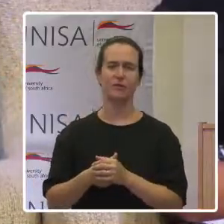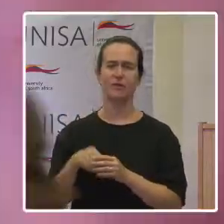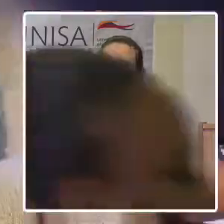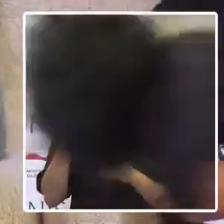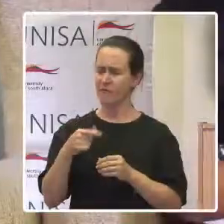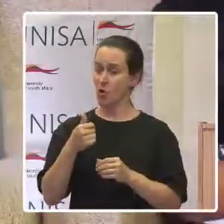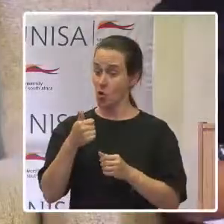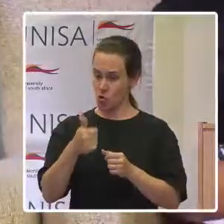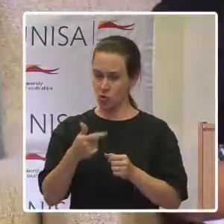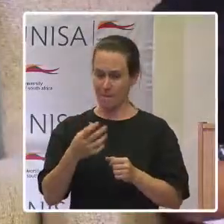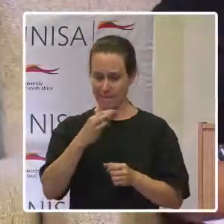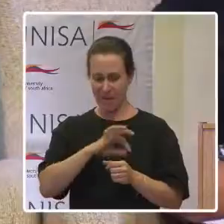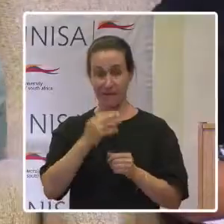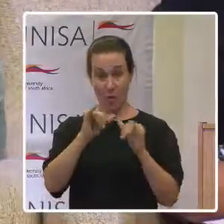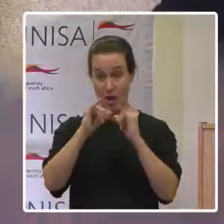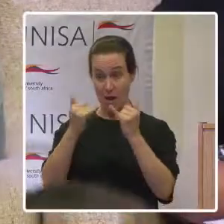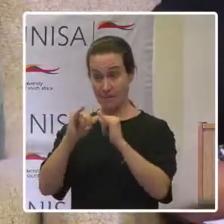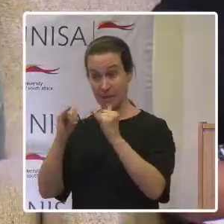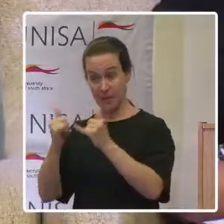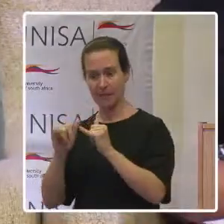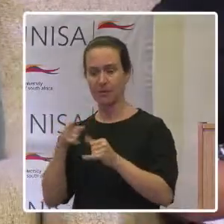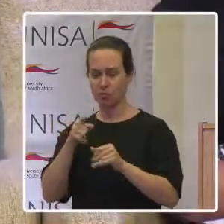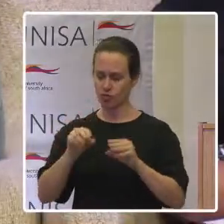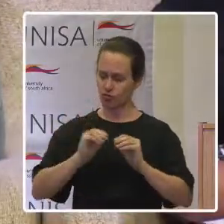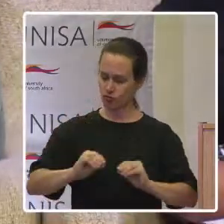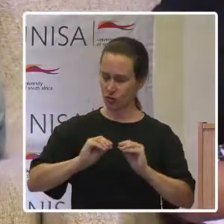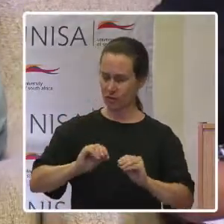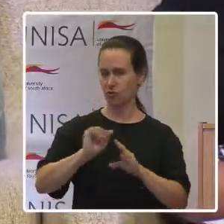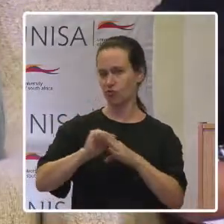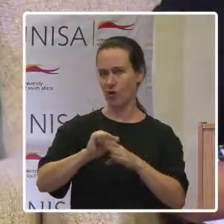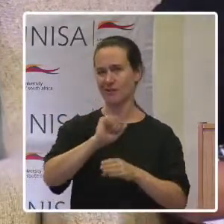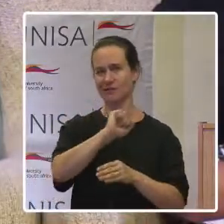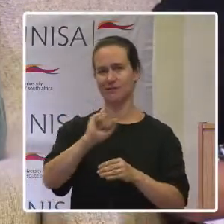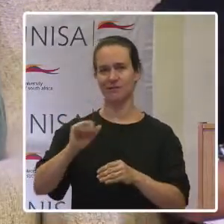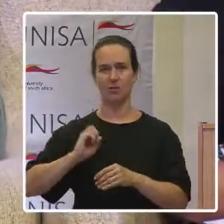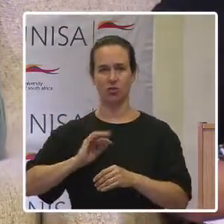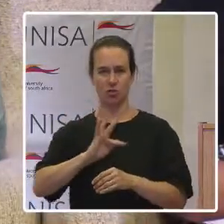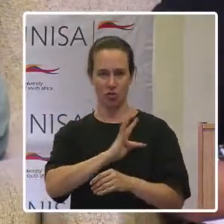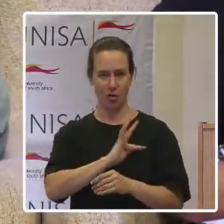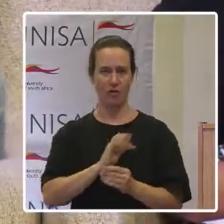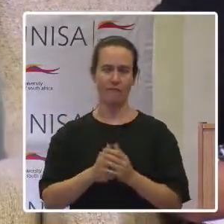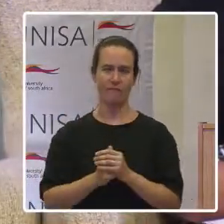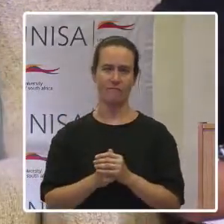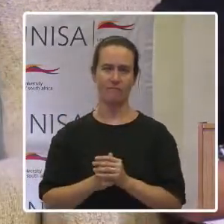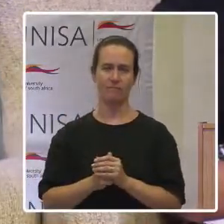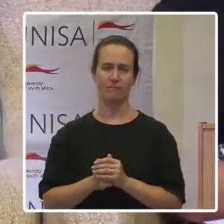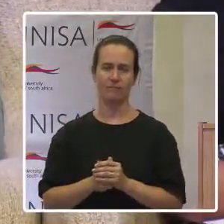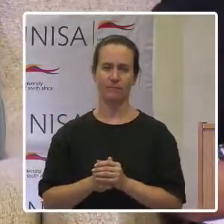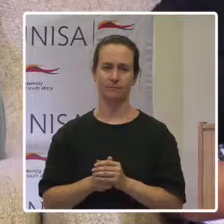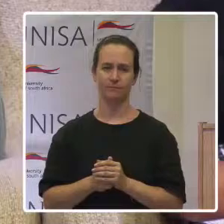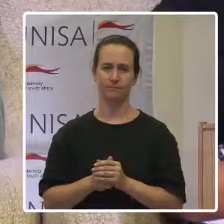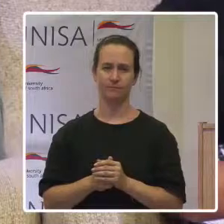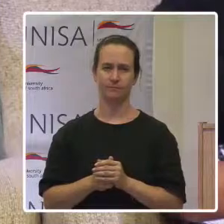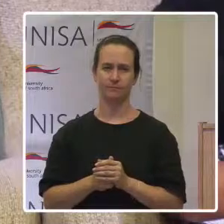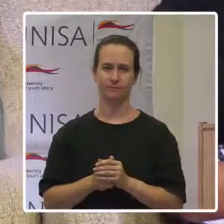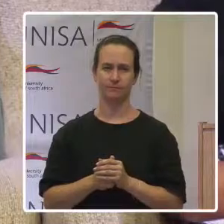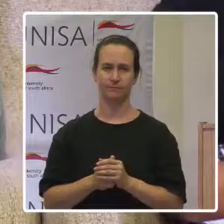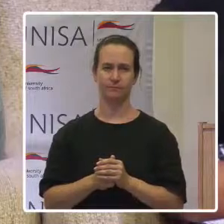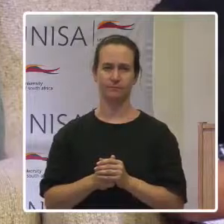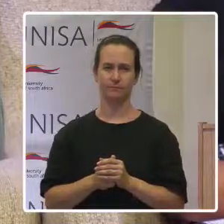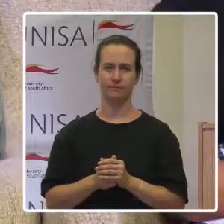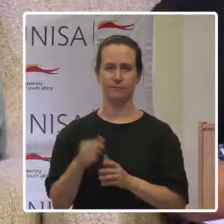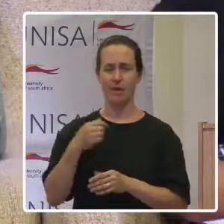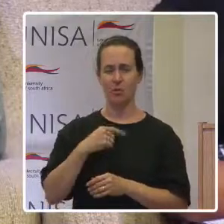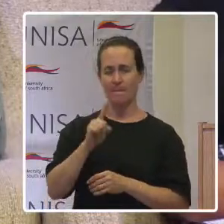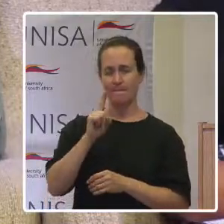businesses and organizations to upskill staff as well, which is excellent. One thing that we always have